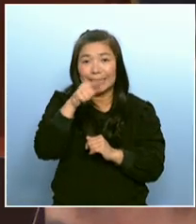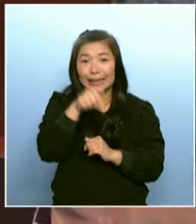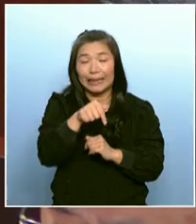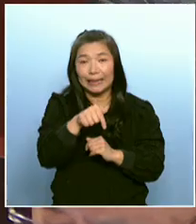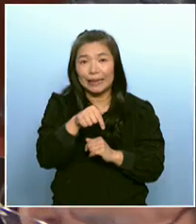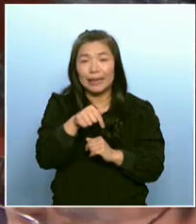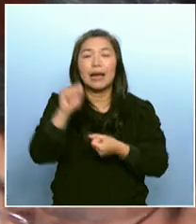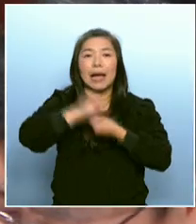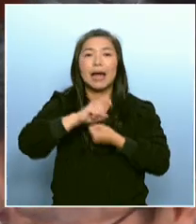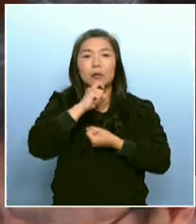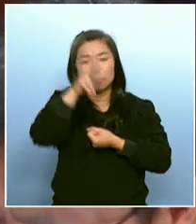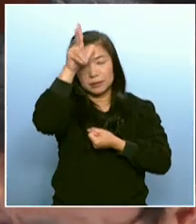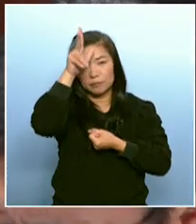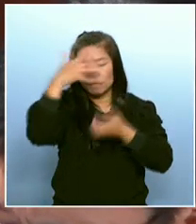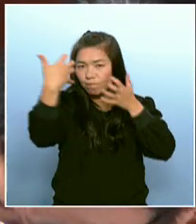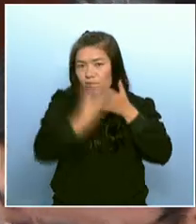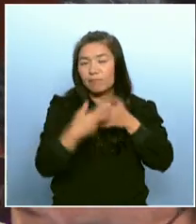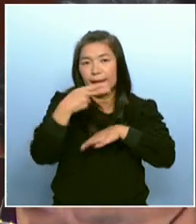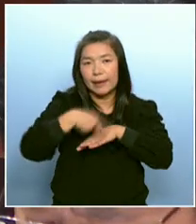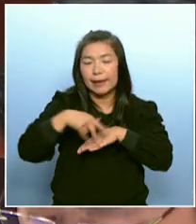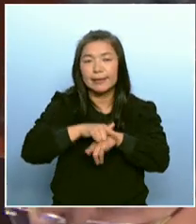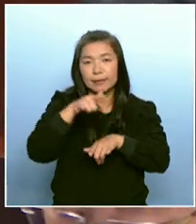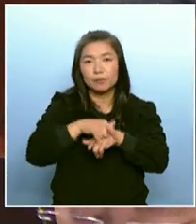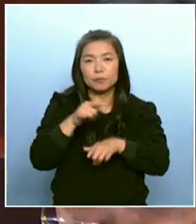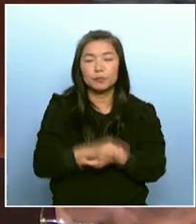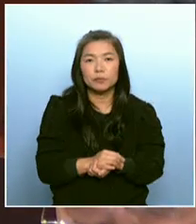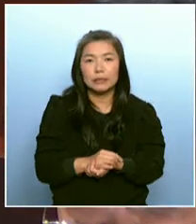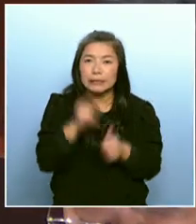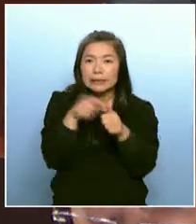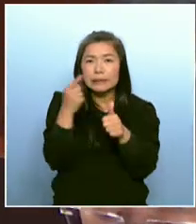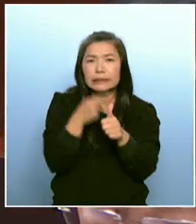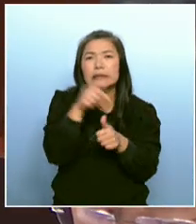with the new round of 5,400 quotas,